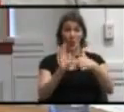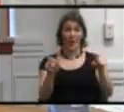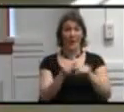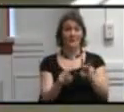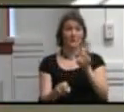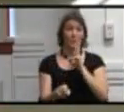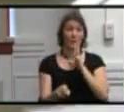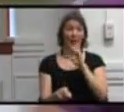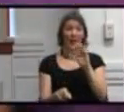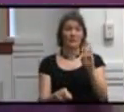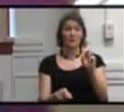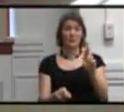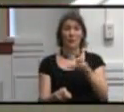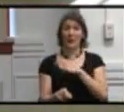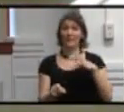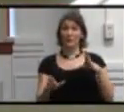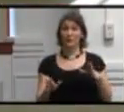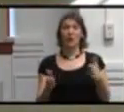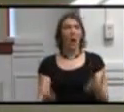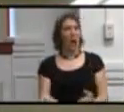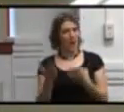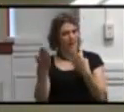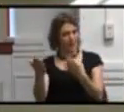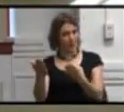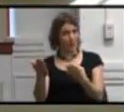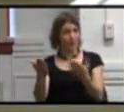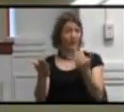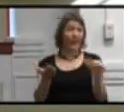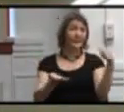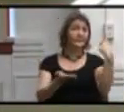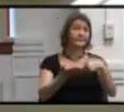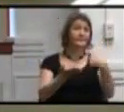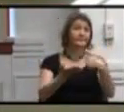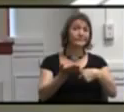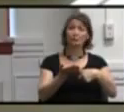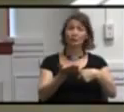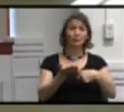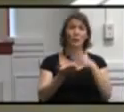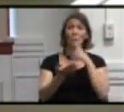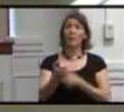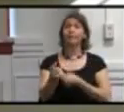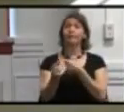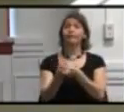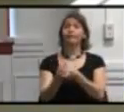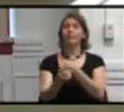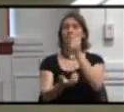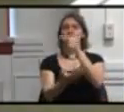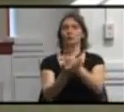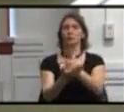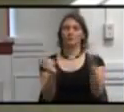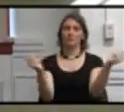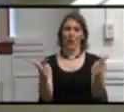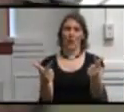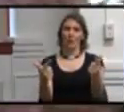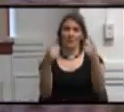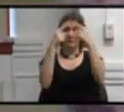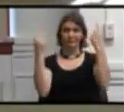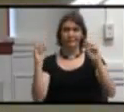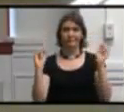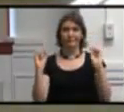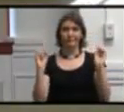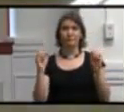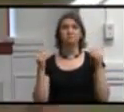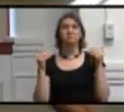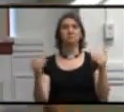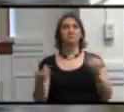So moved. We have a motion to convene as Water and Sewer Commissioners. Is there any discussion? Hearing none, all those in favor, please say aye. Aye. Aye. Anybody opposed or abstain? That